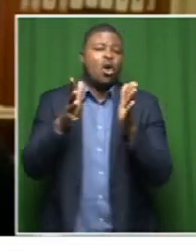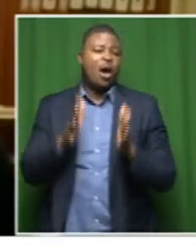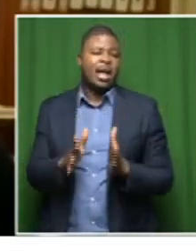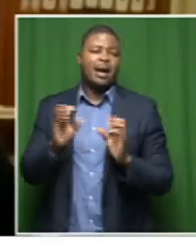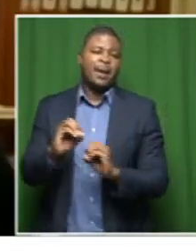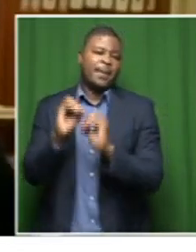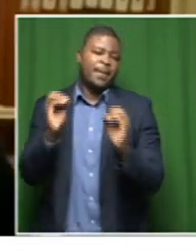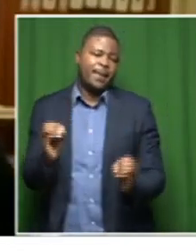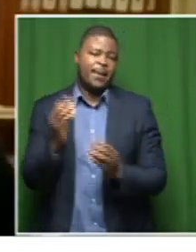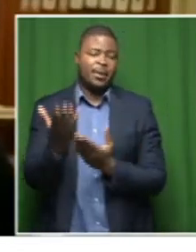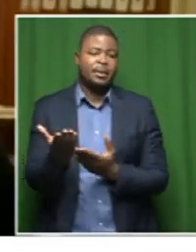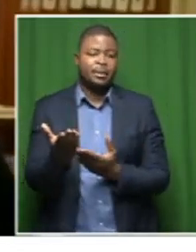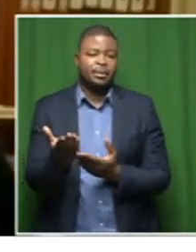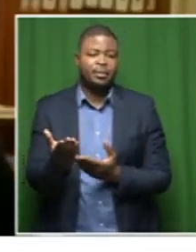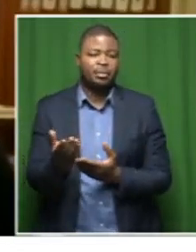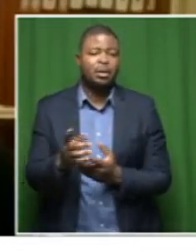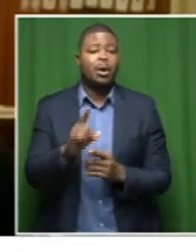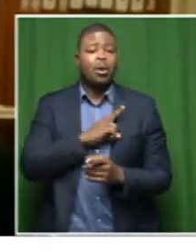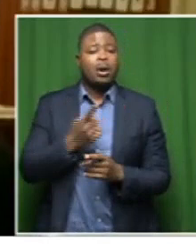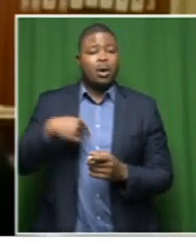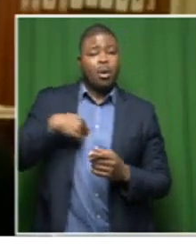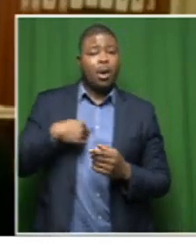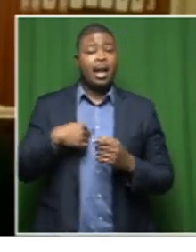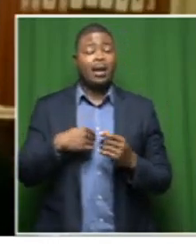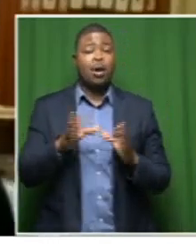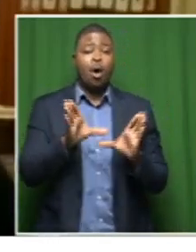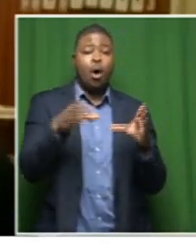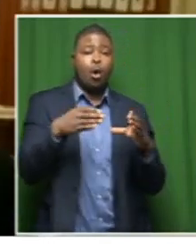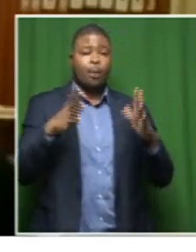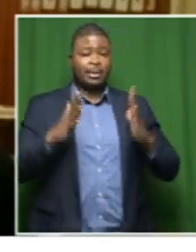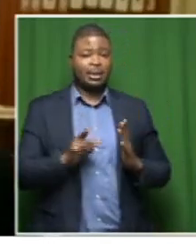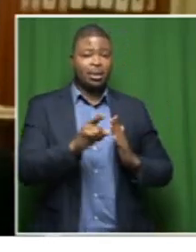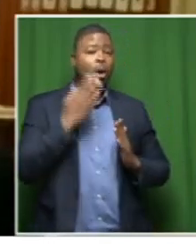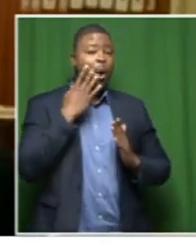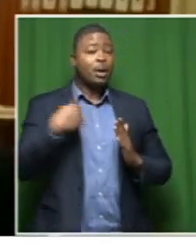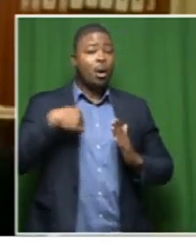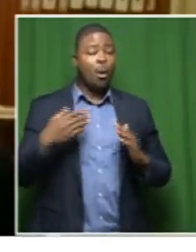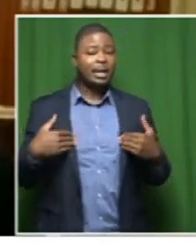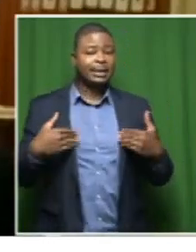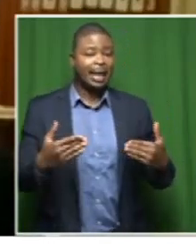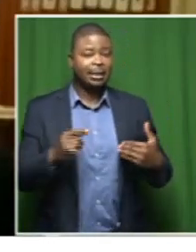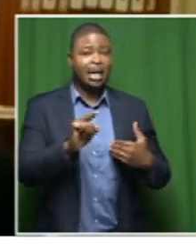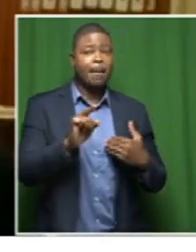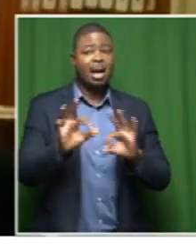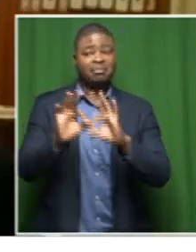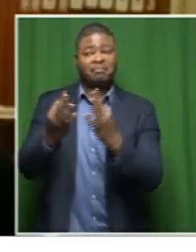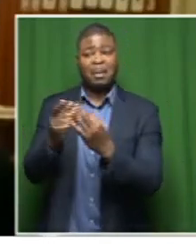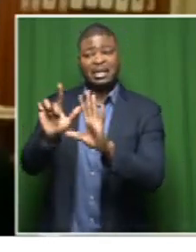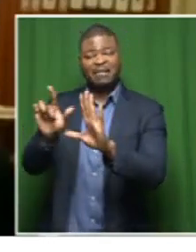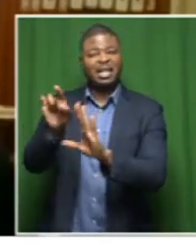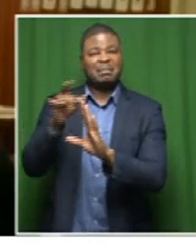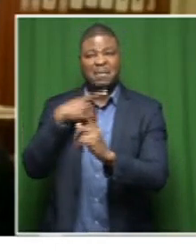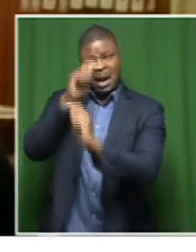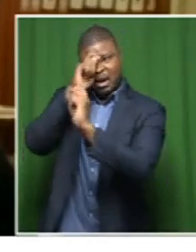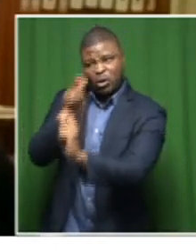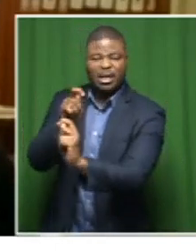understanding that they're on the back. Because when we started participating in the commission and representing the families, they were not acknowledged as victims. And